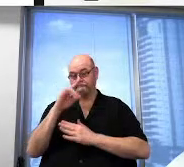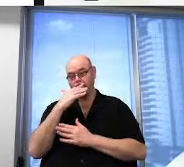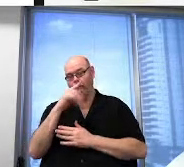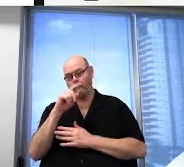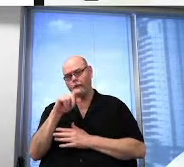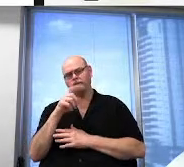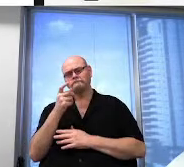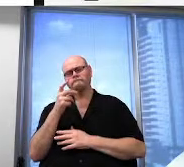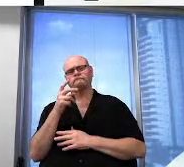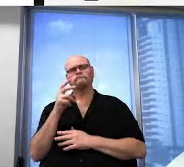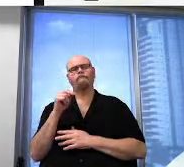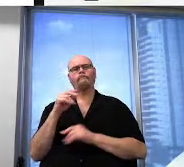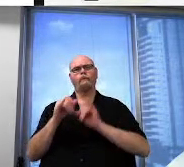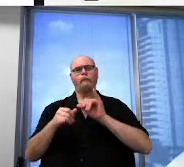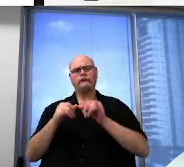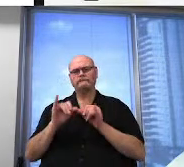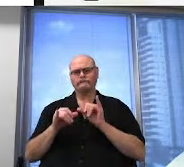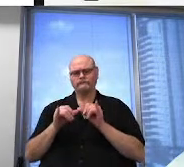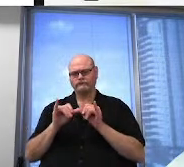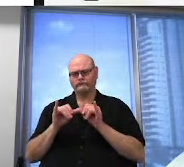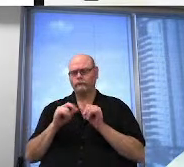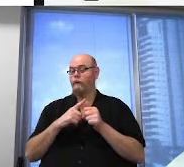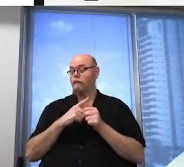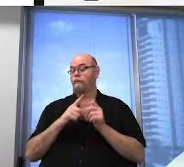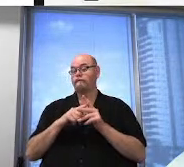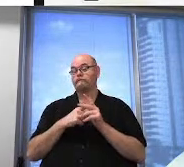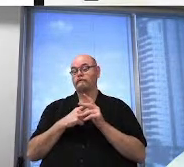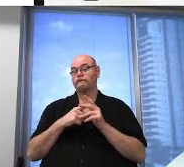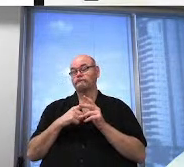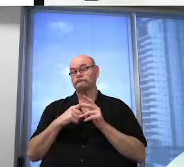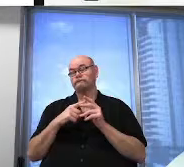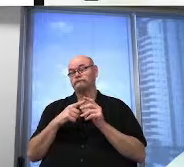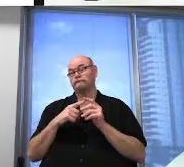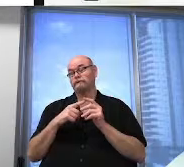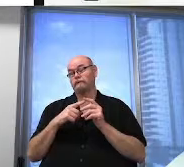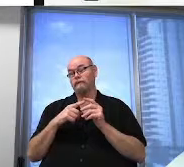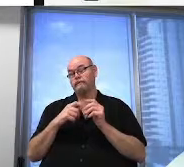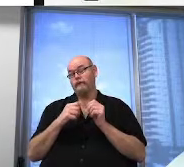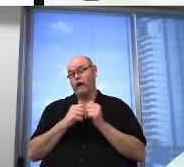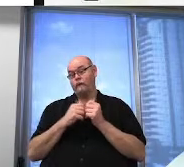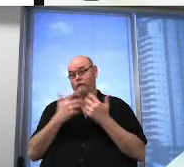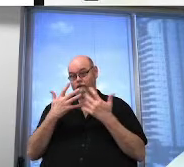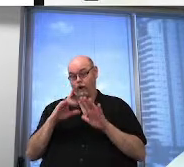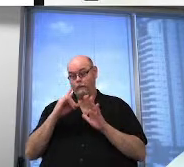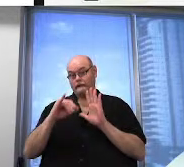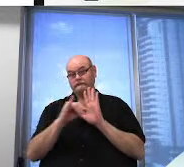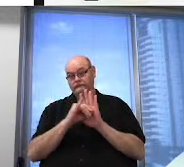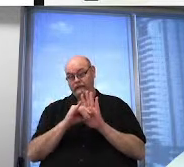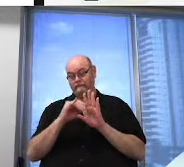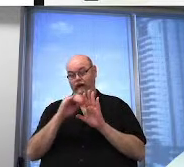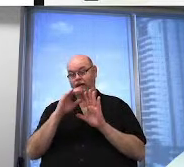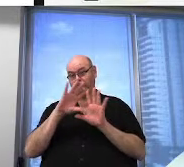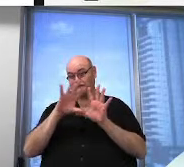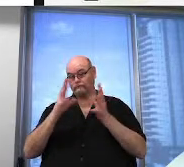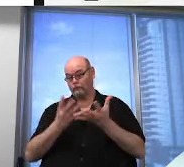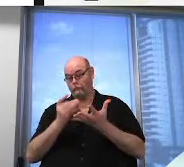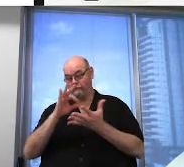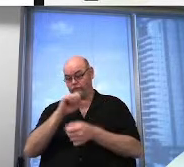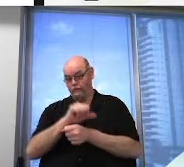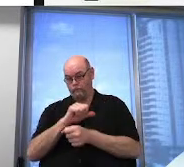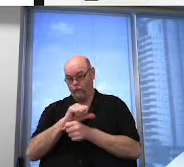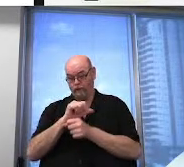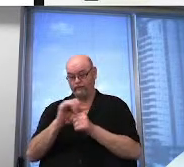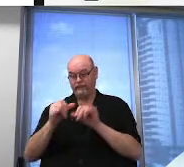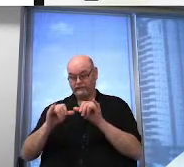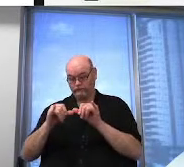components? That's a great question. Once an engineering is, let's start with the premises that we identified the scope of work and we do